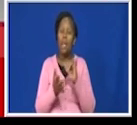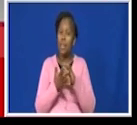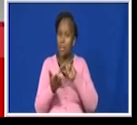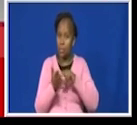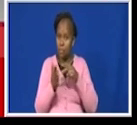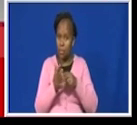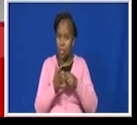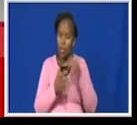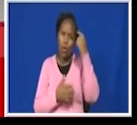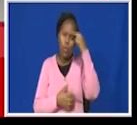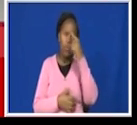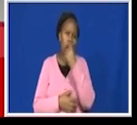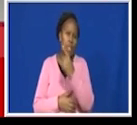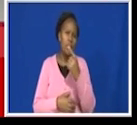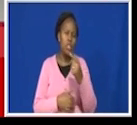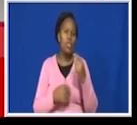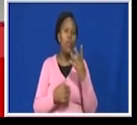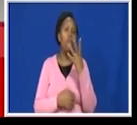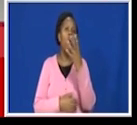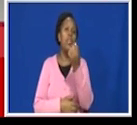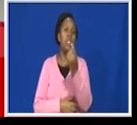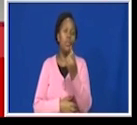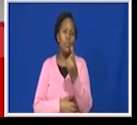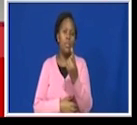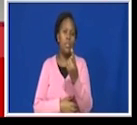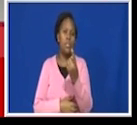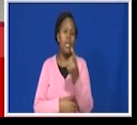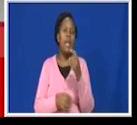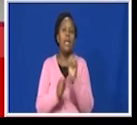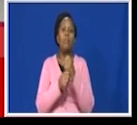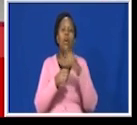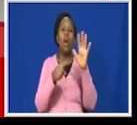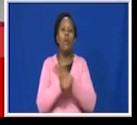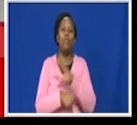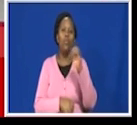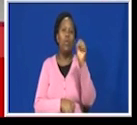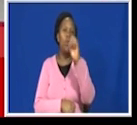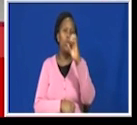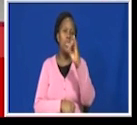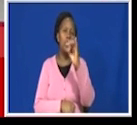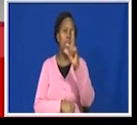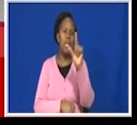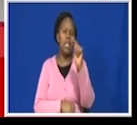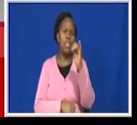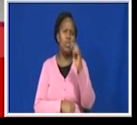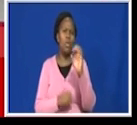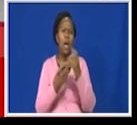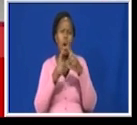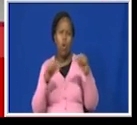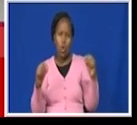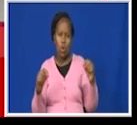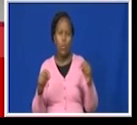means that for every 4 seconds it does a full oscillation. How long will it take to